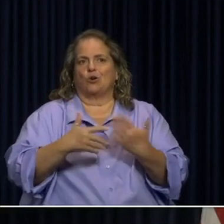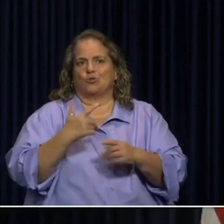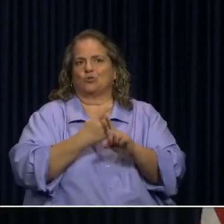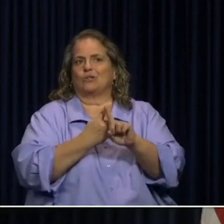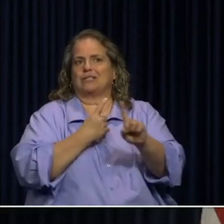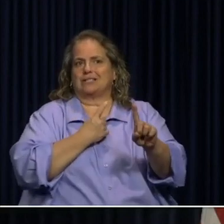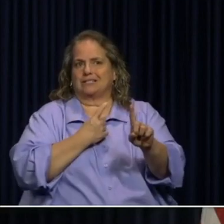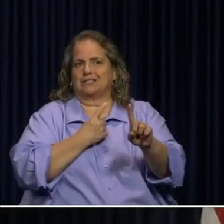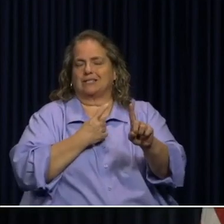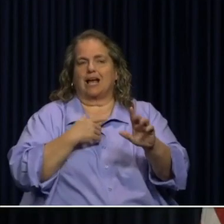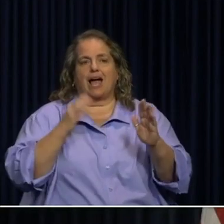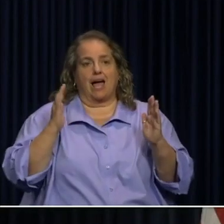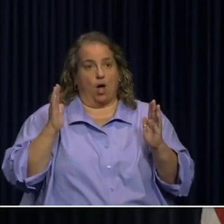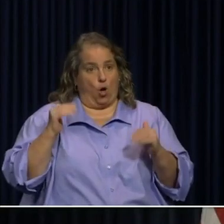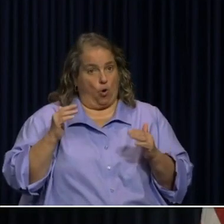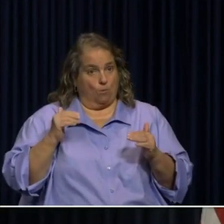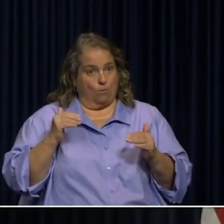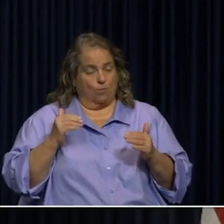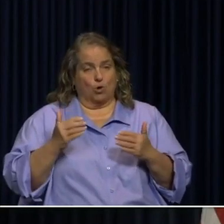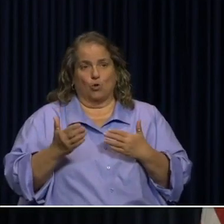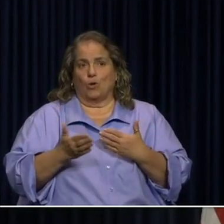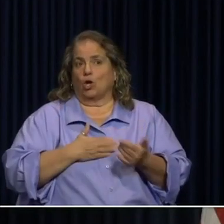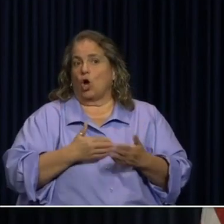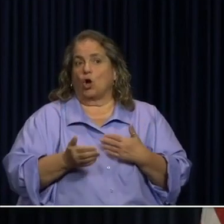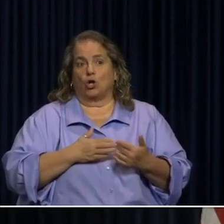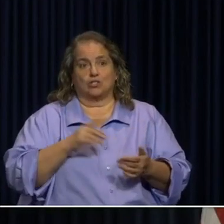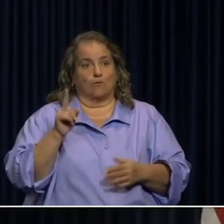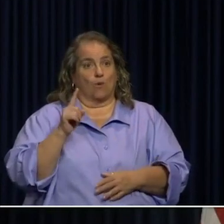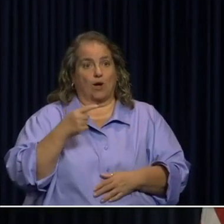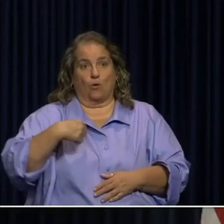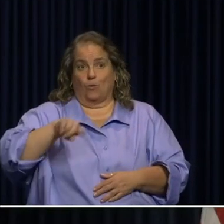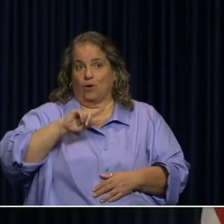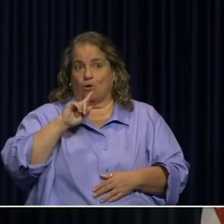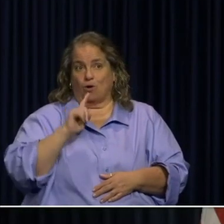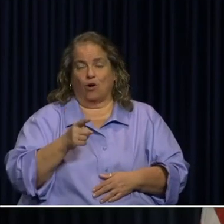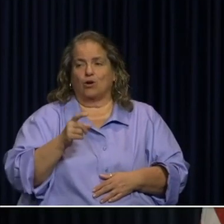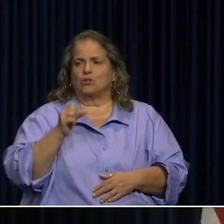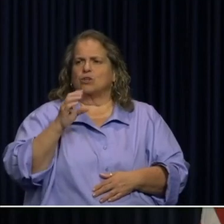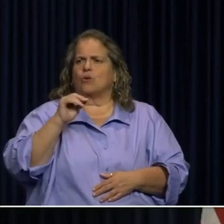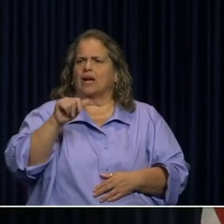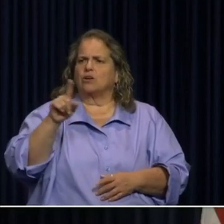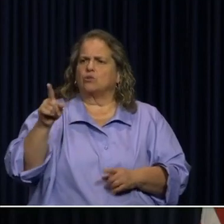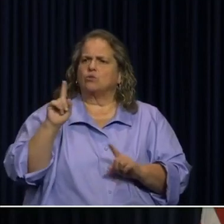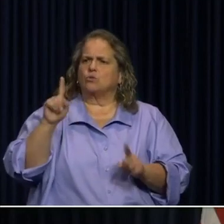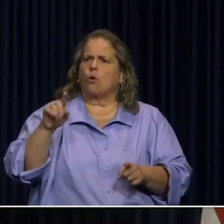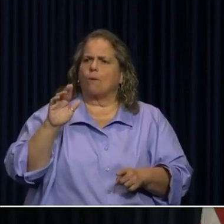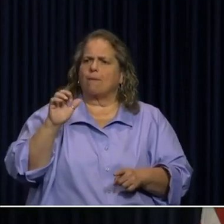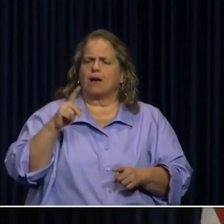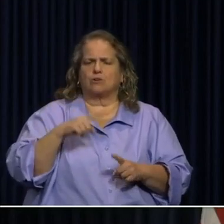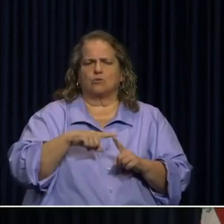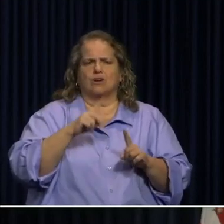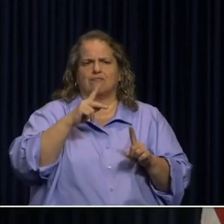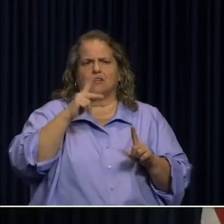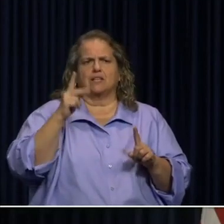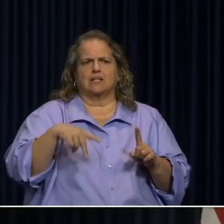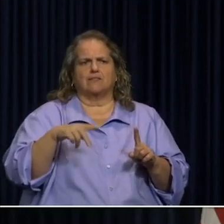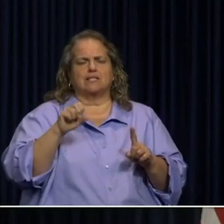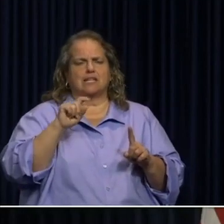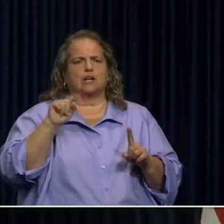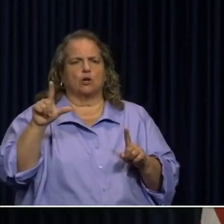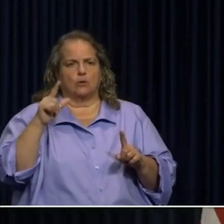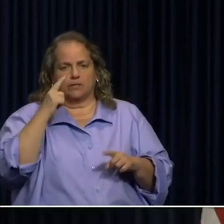hope, regardless of where we are. So can you go back to the Philadelphia, St.